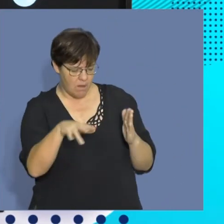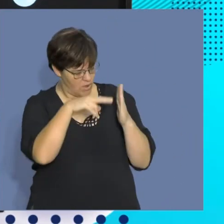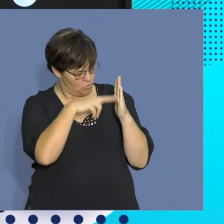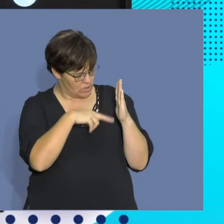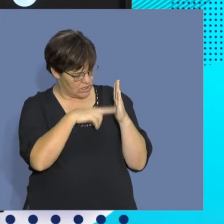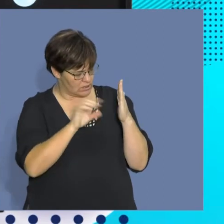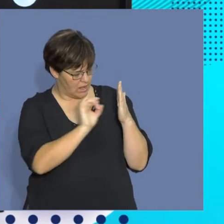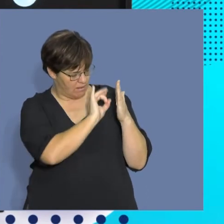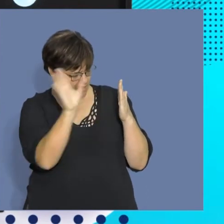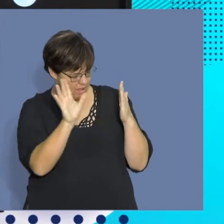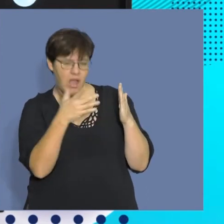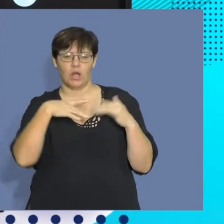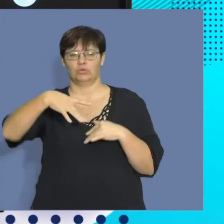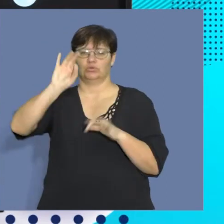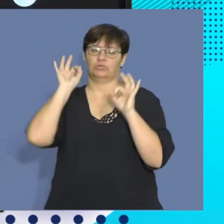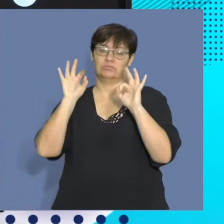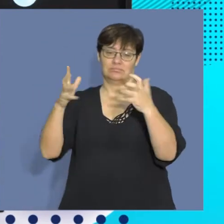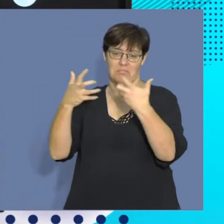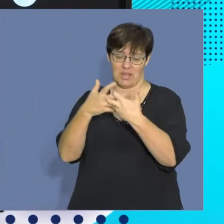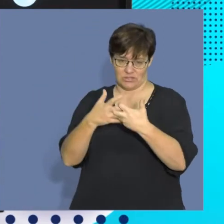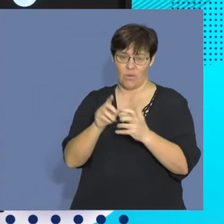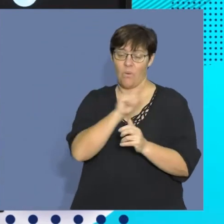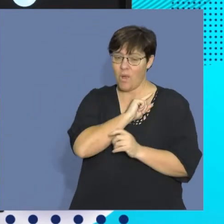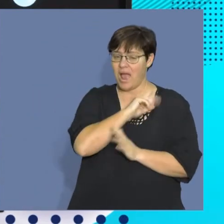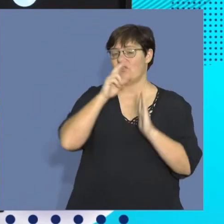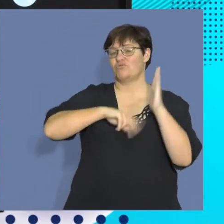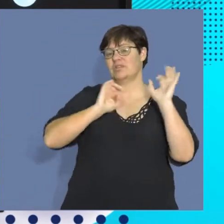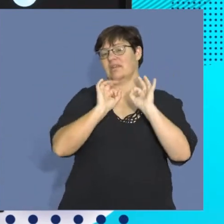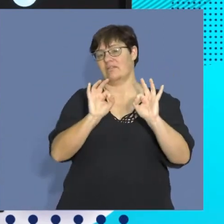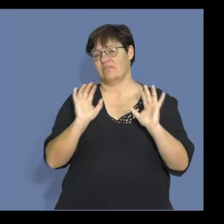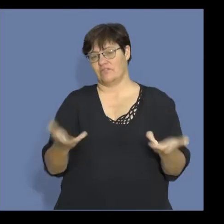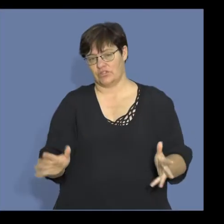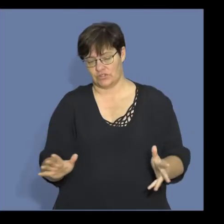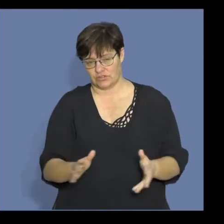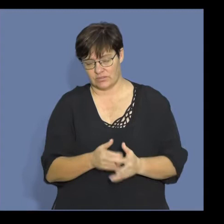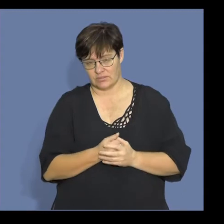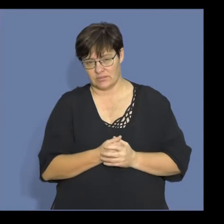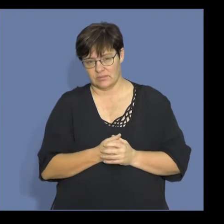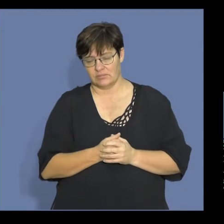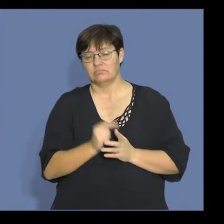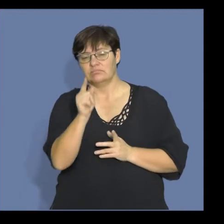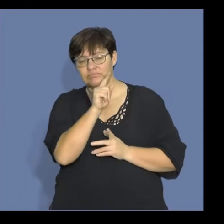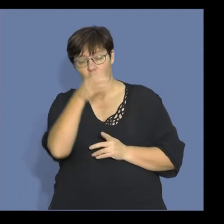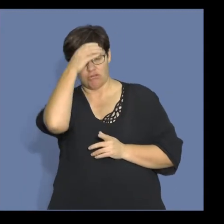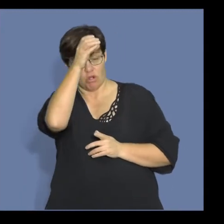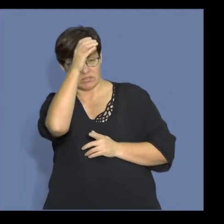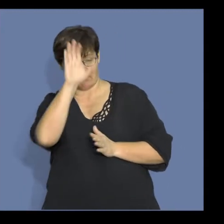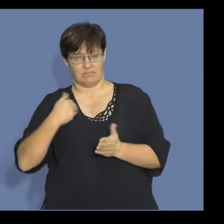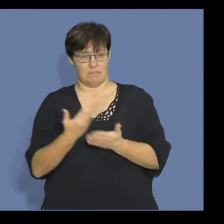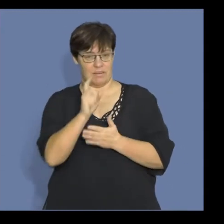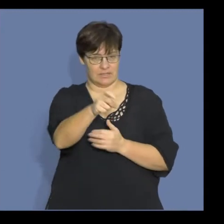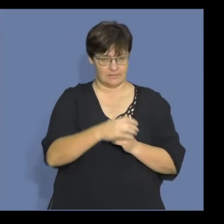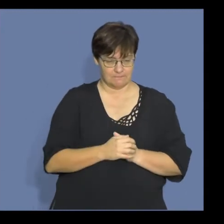these options well, and make the correct choice, knowing that you've read it carefully. So let's try and apply that concept